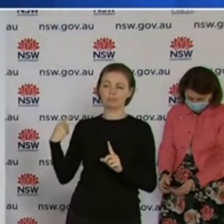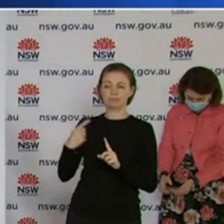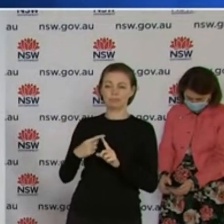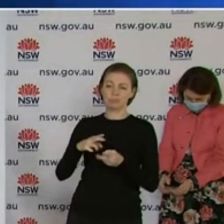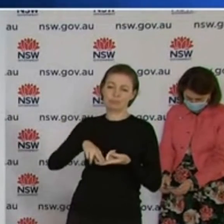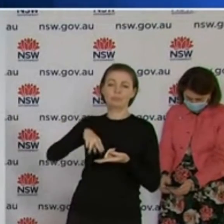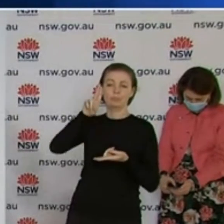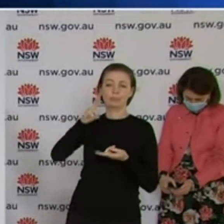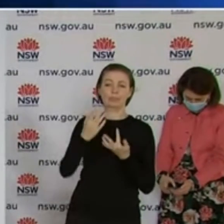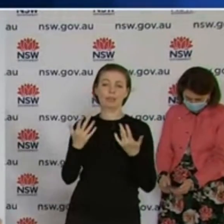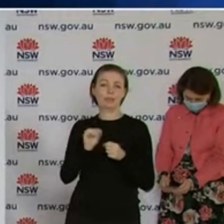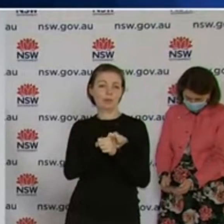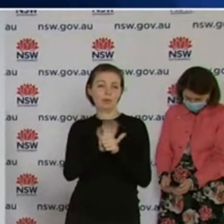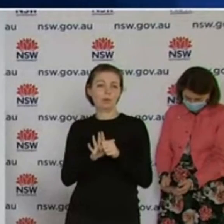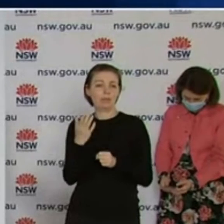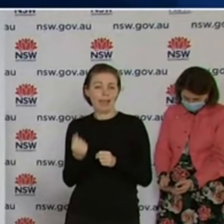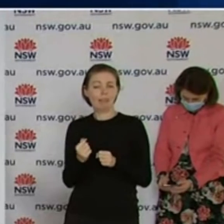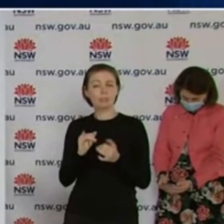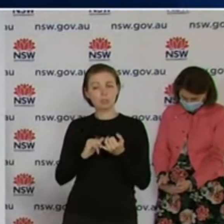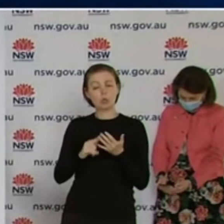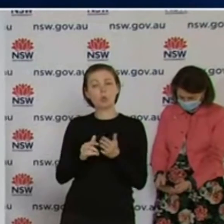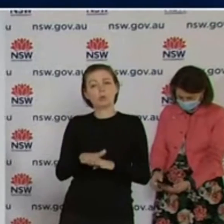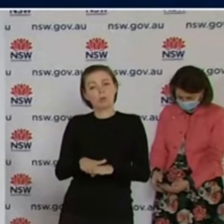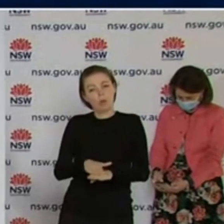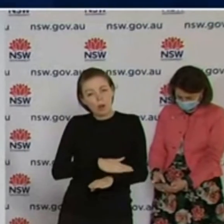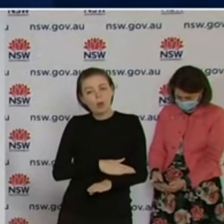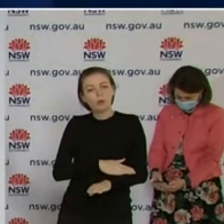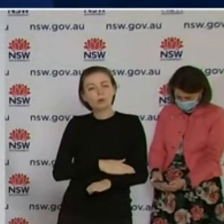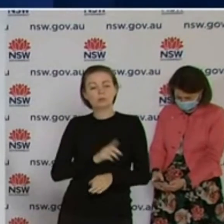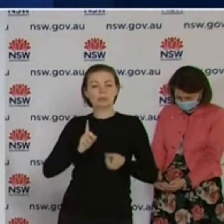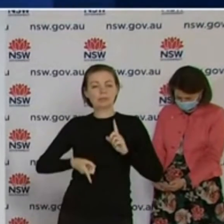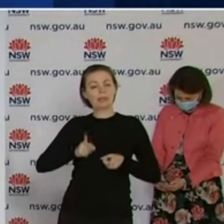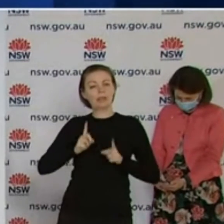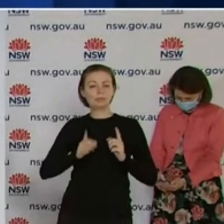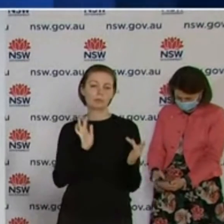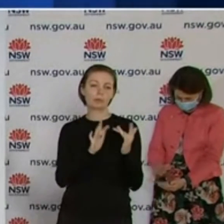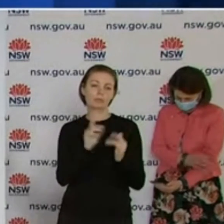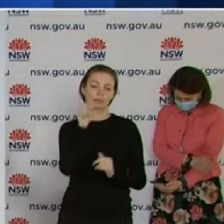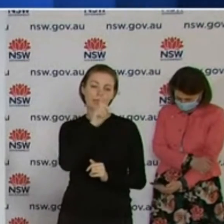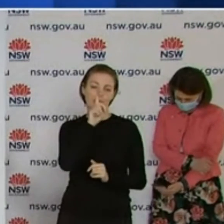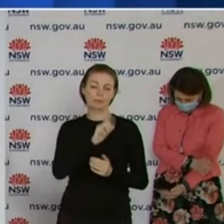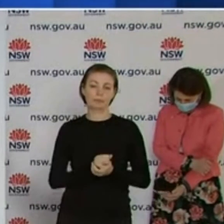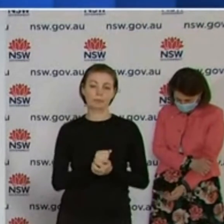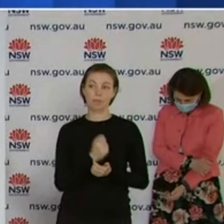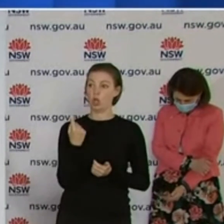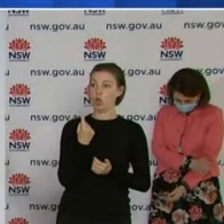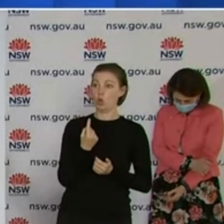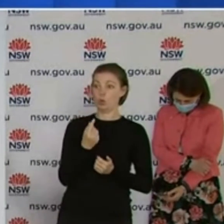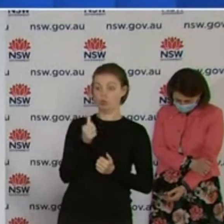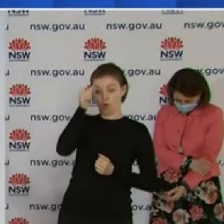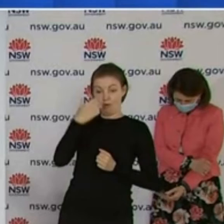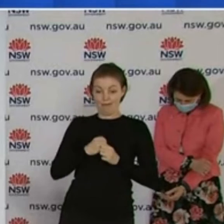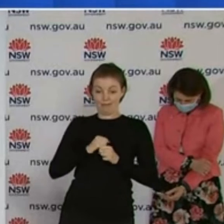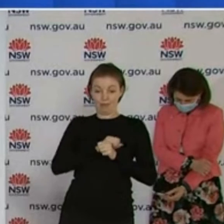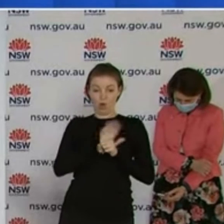increased in giving release information to patients. So if patients are in that situation, we ask that they contact their